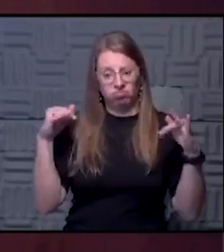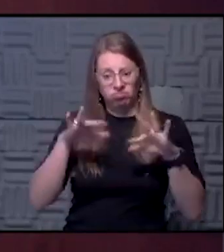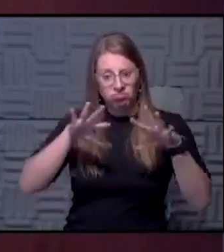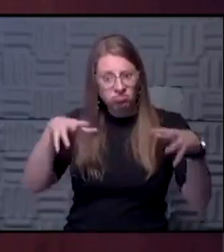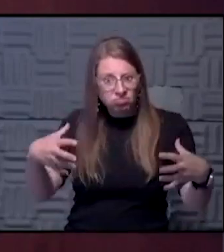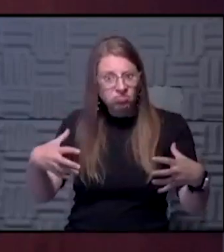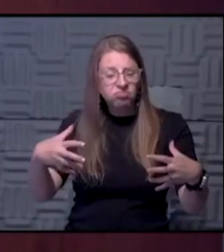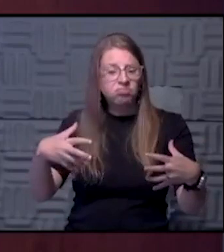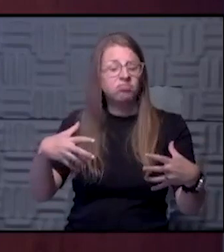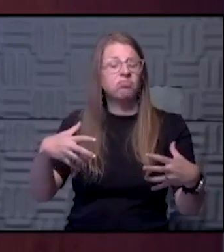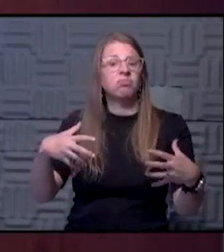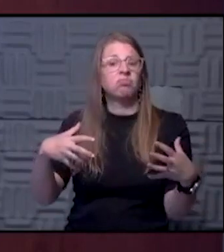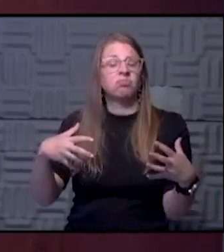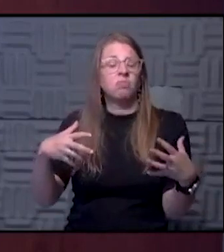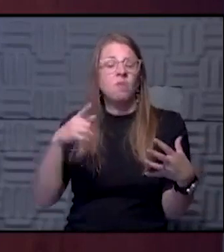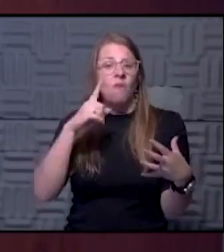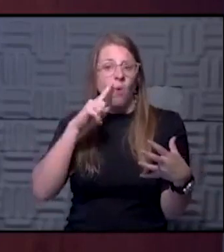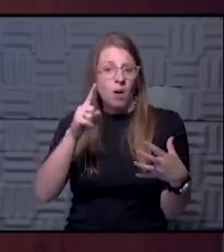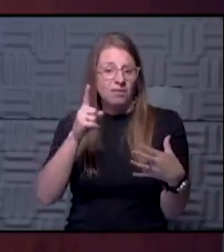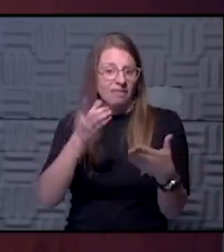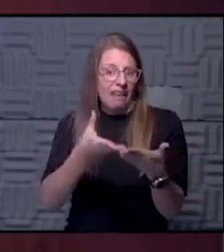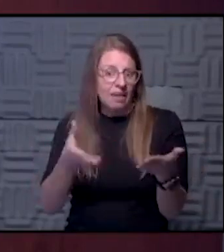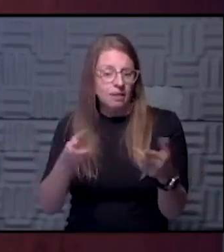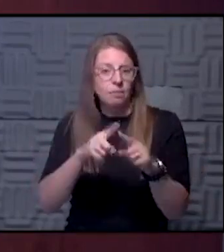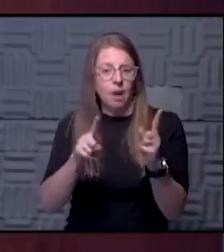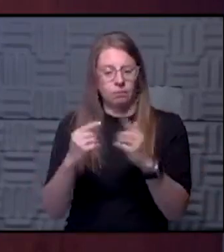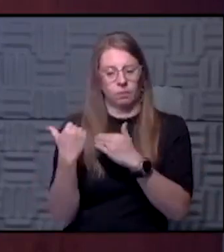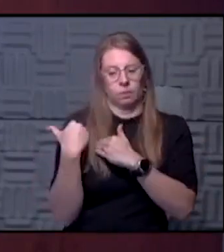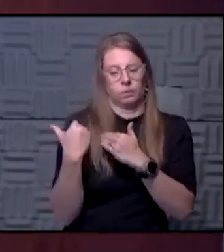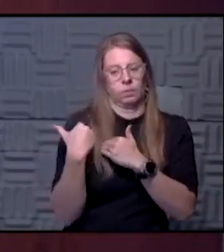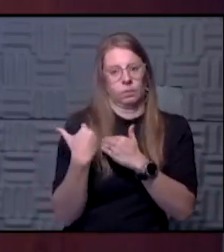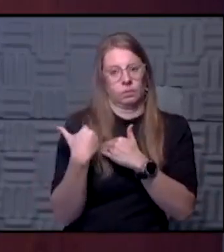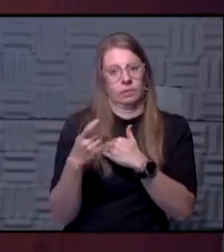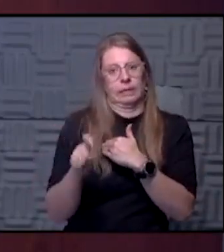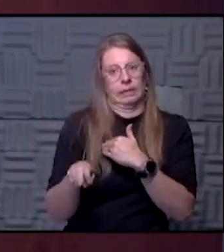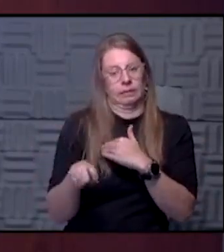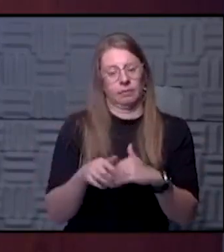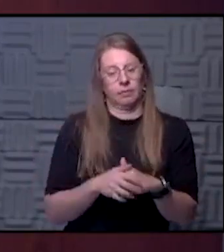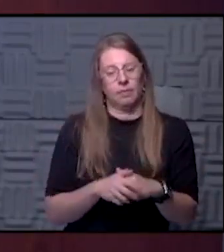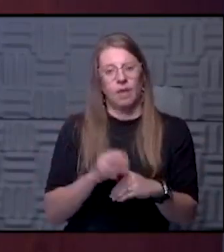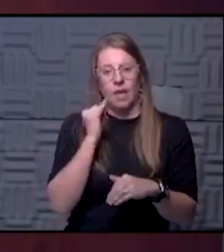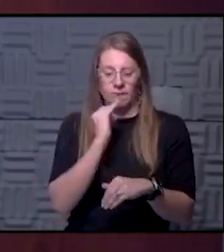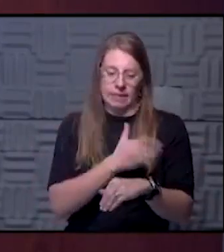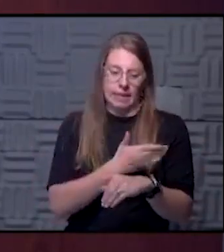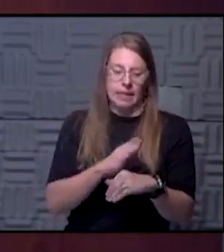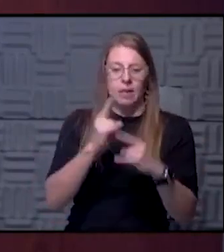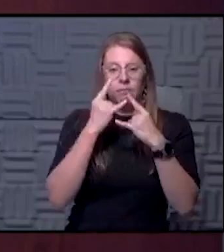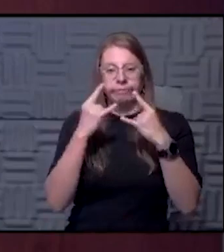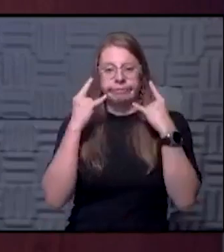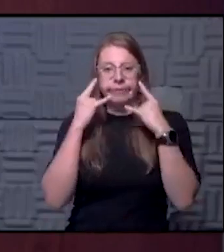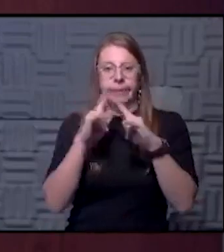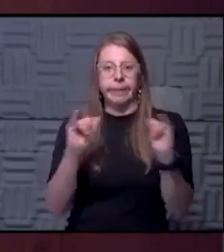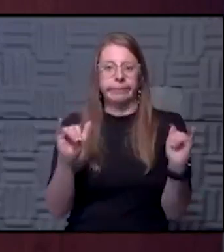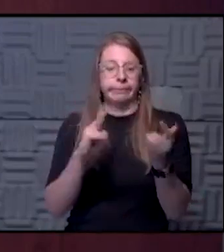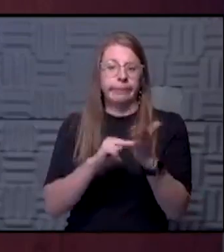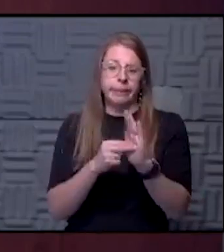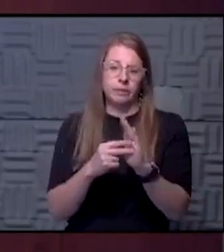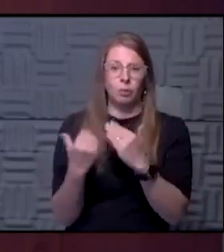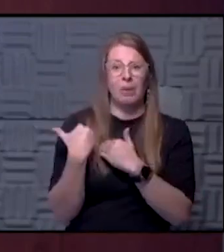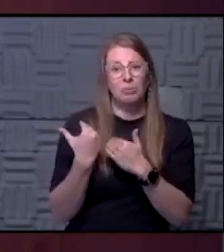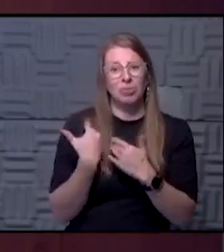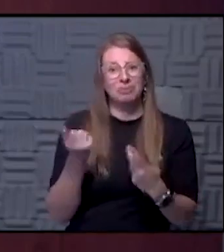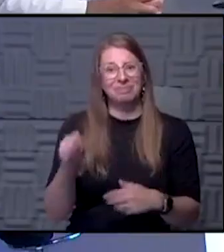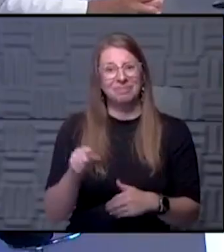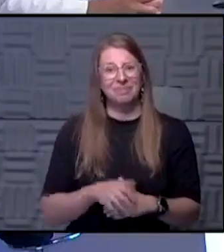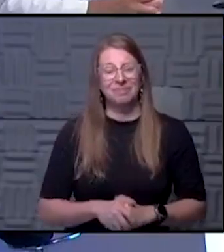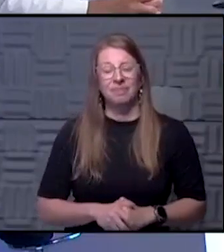need to be able to get together for things, but we need to do it responsibly. And I think as long as you're singing and wearing a mask, I think that's responsible. That's probably better. I would